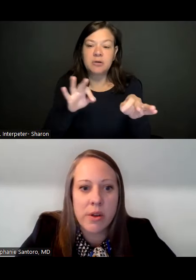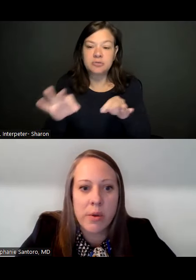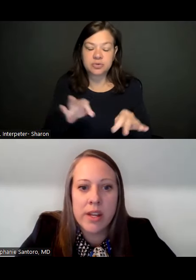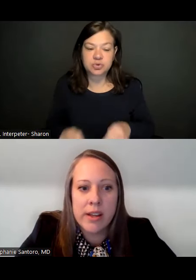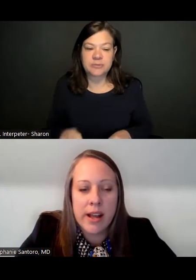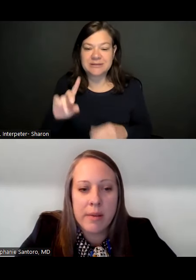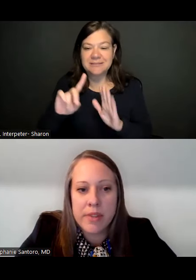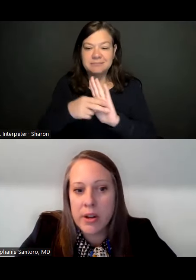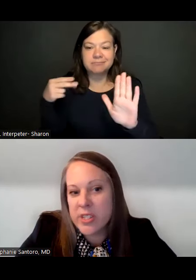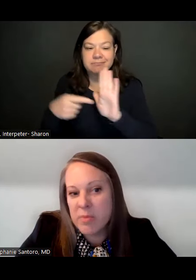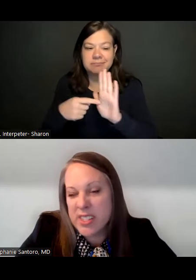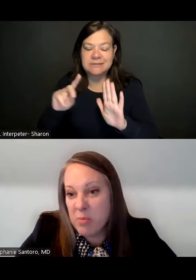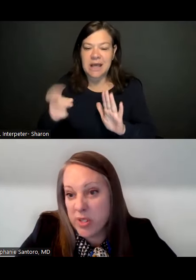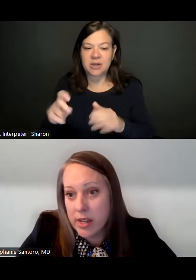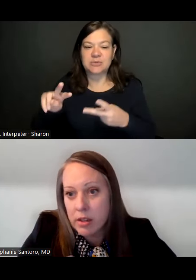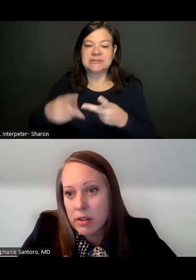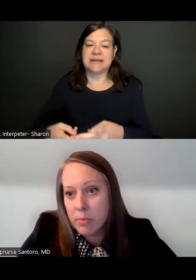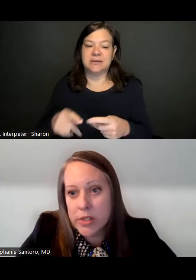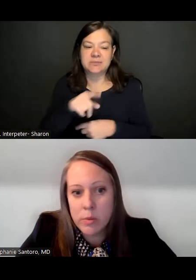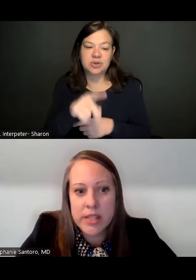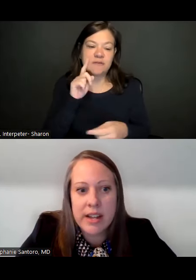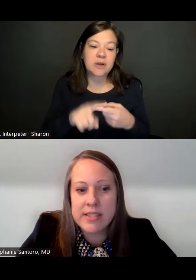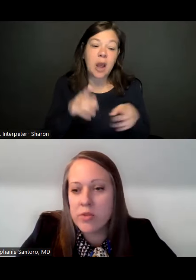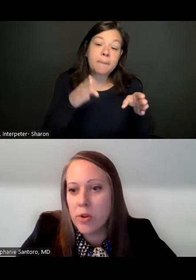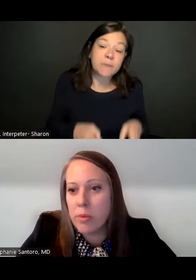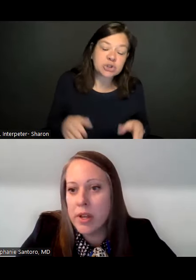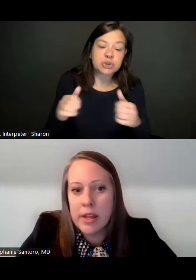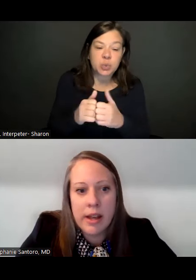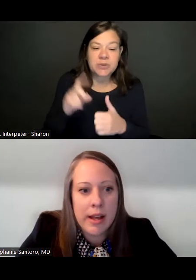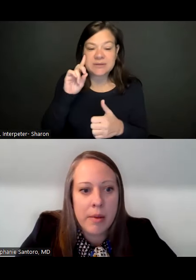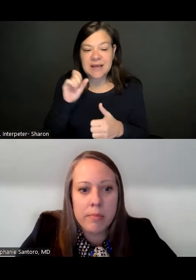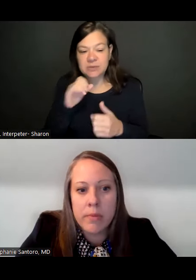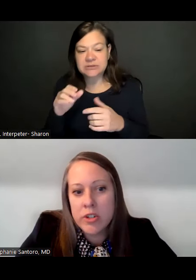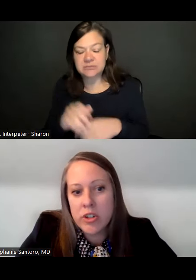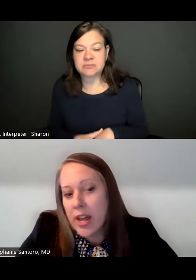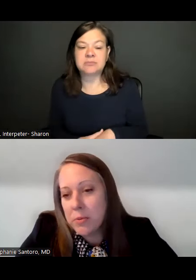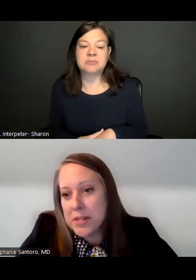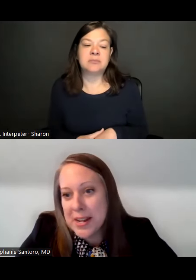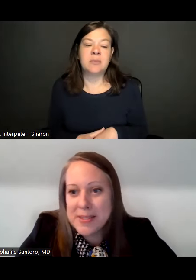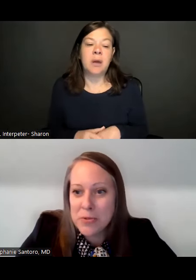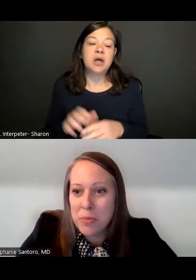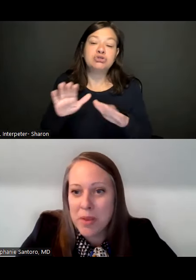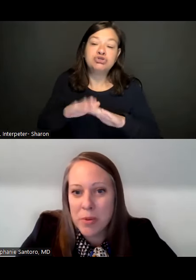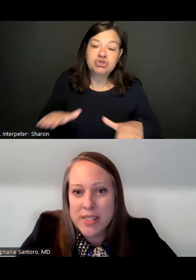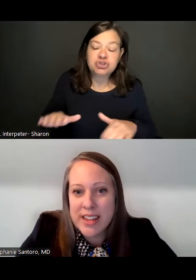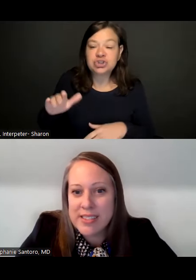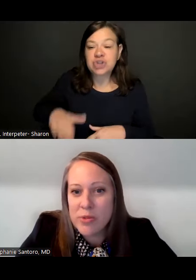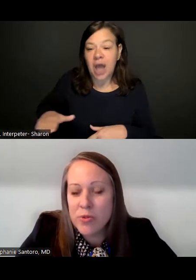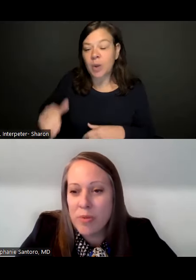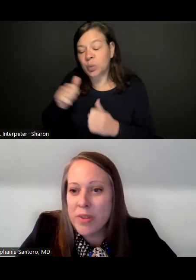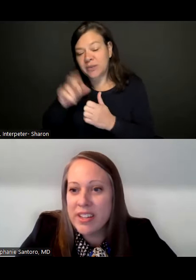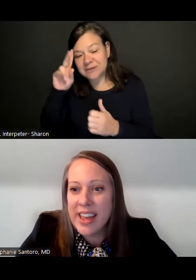second. So here are some examples like person with Down syndrome, child with Down syndrome, baby with